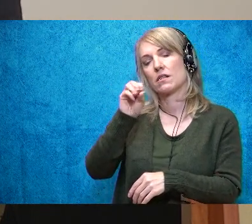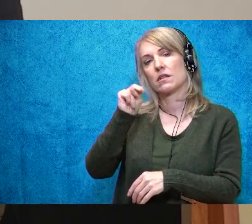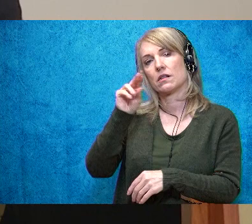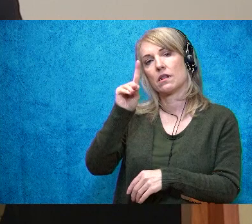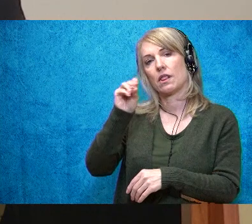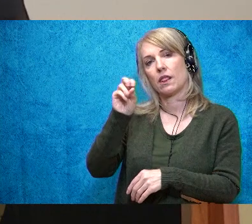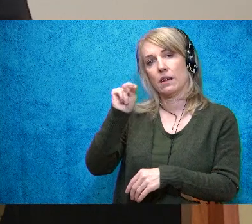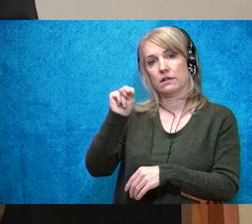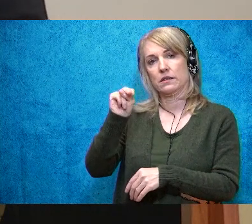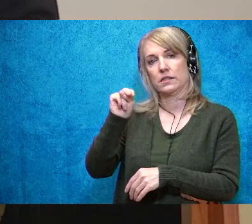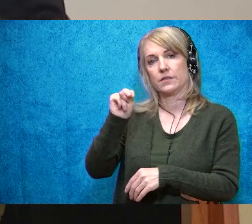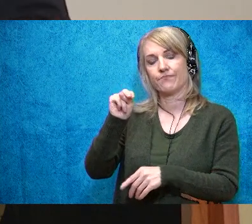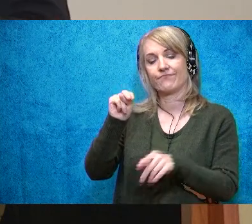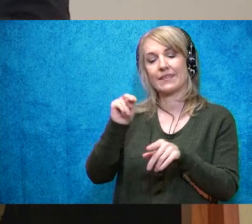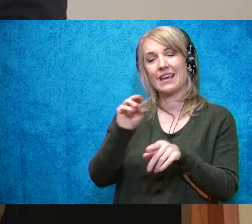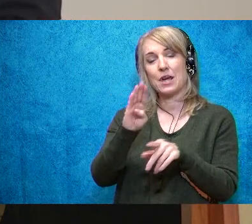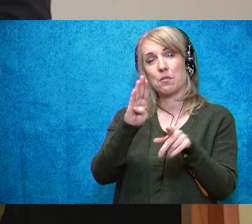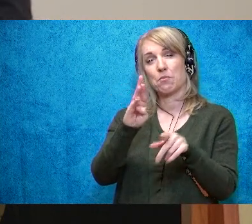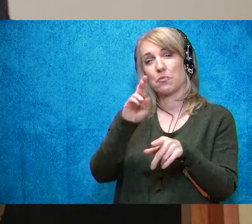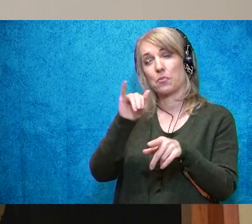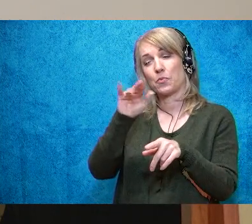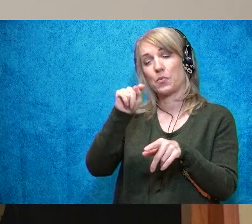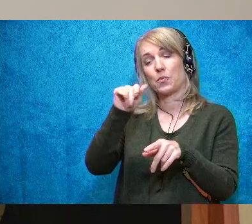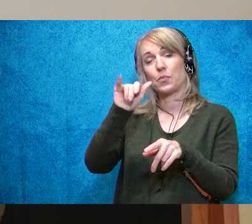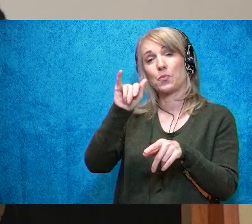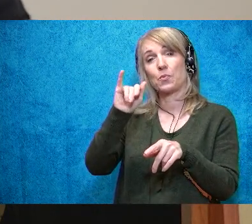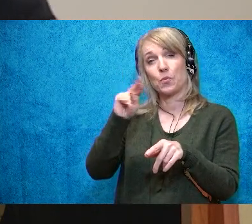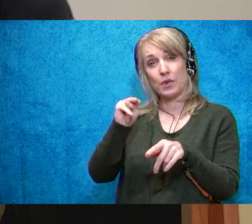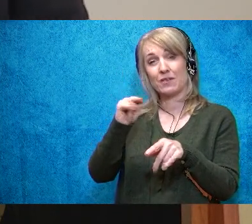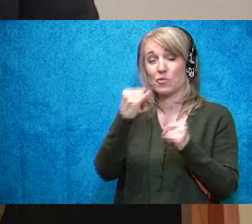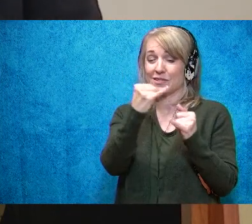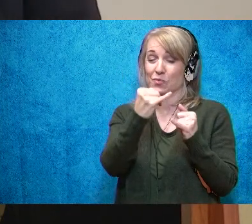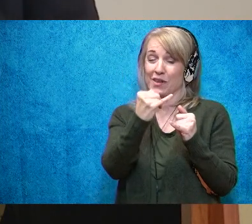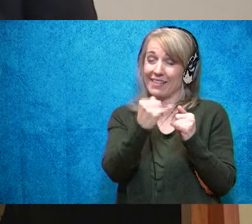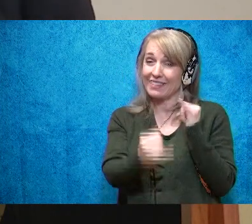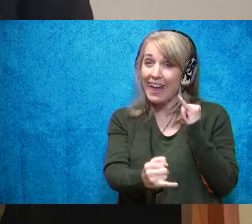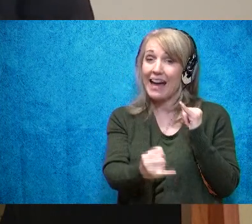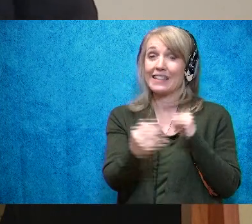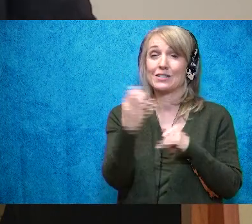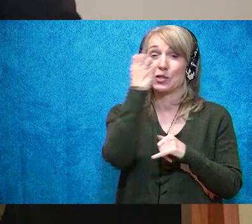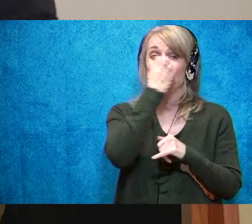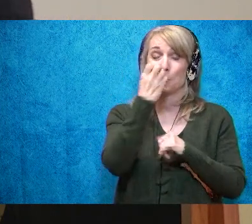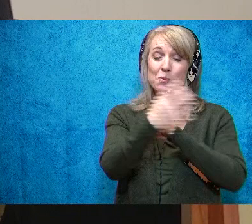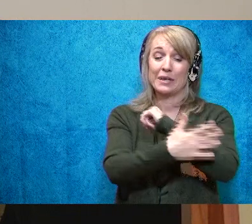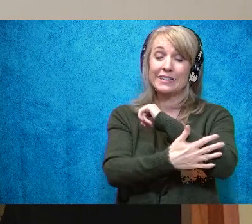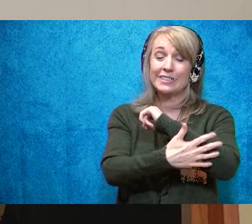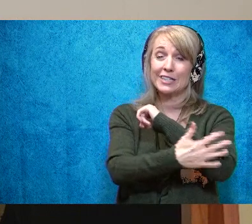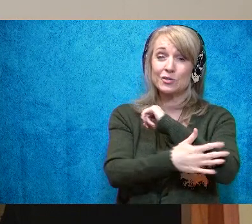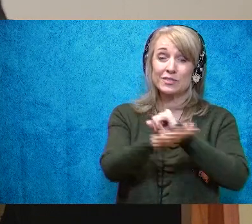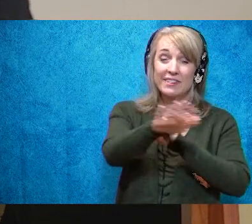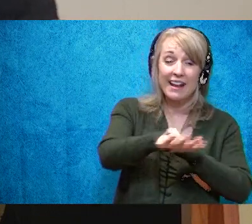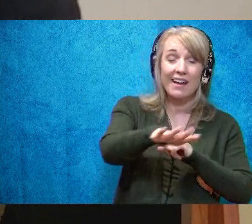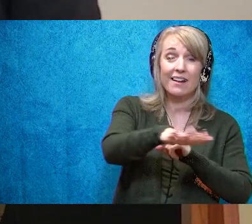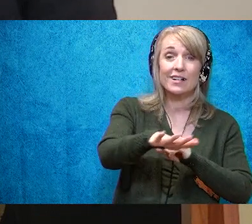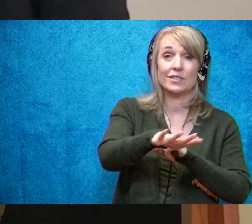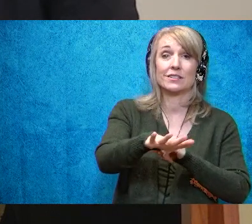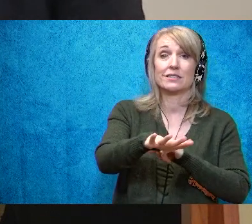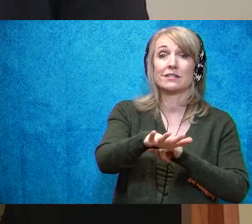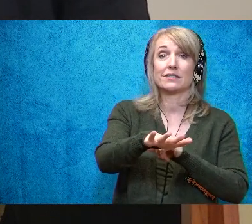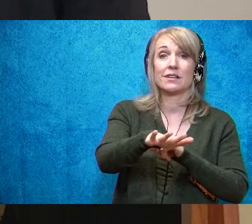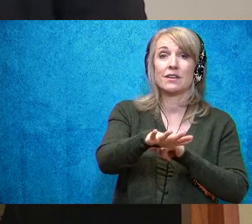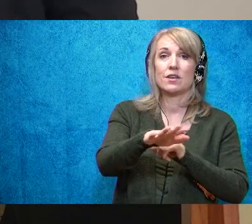European countries that are left to fight Hitler. And that's kind of where we find the United States. So this next